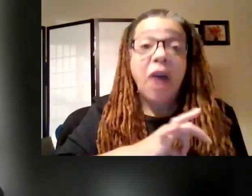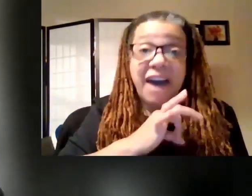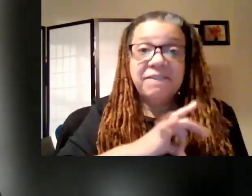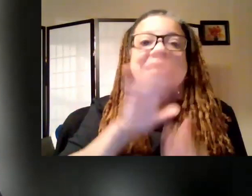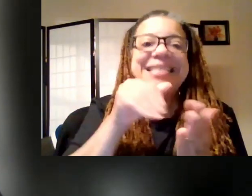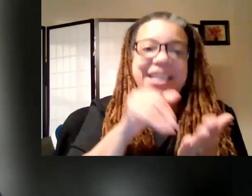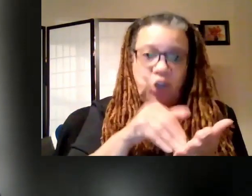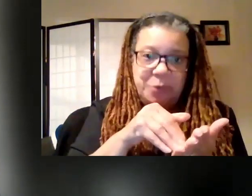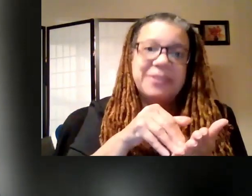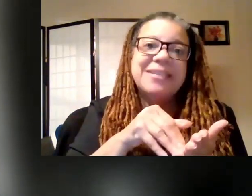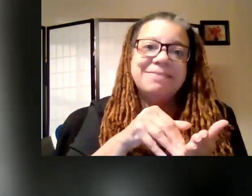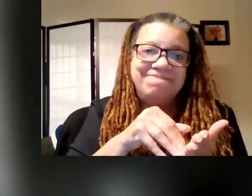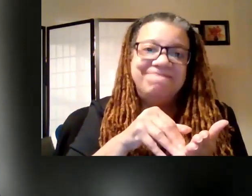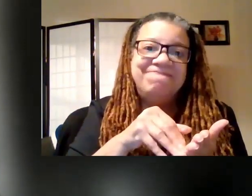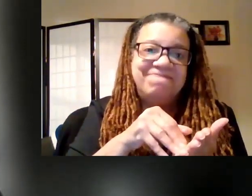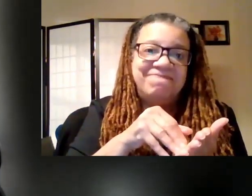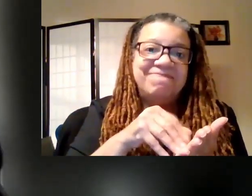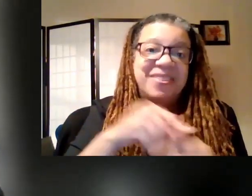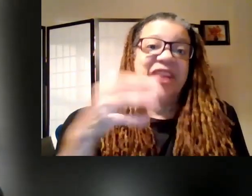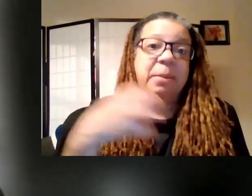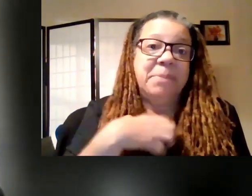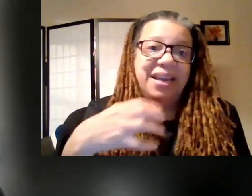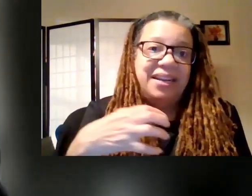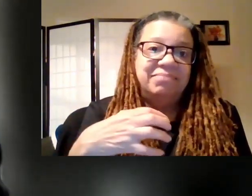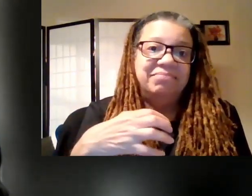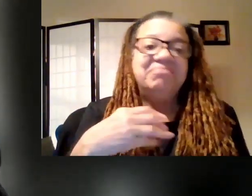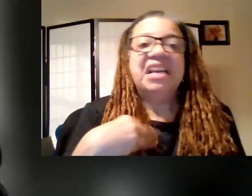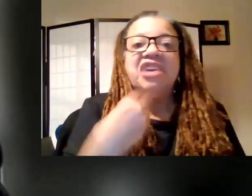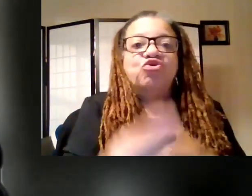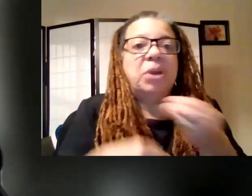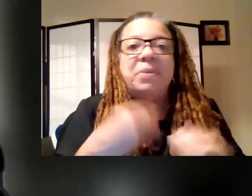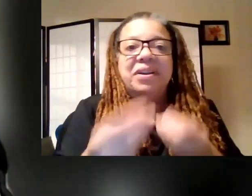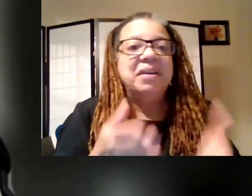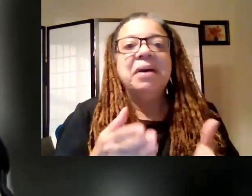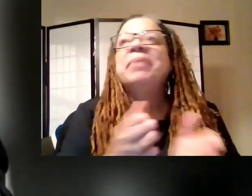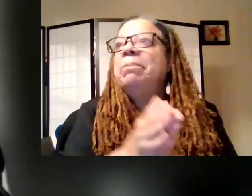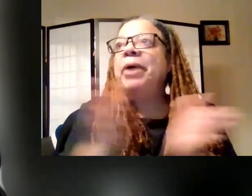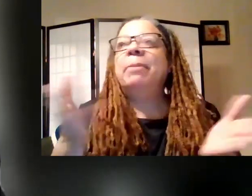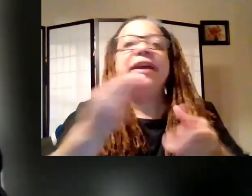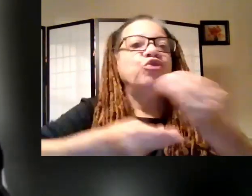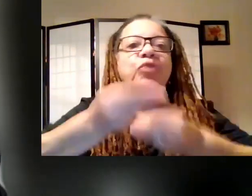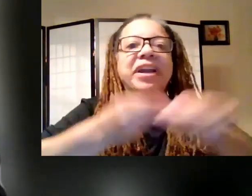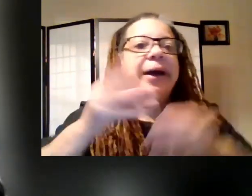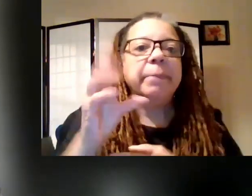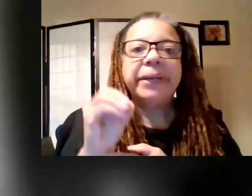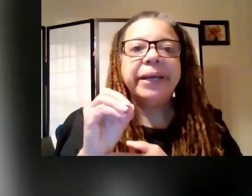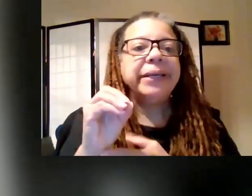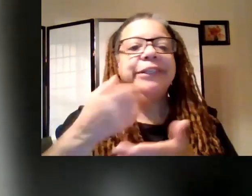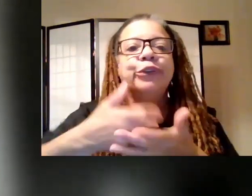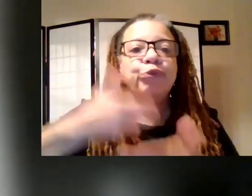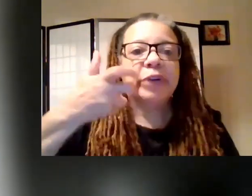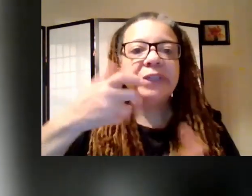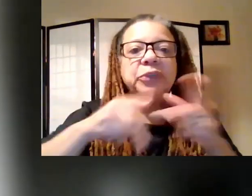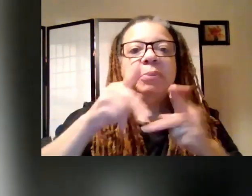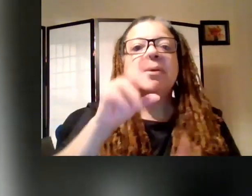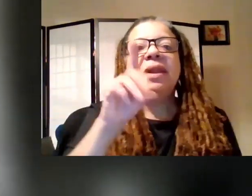centers. So the significant contributors are publicly traded companies. In the case of DaVita, it's